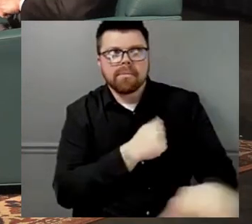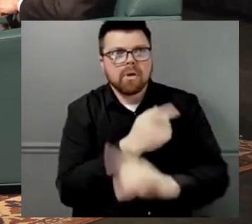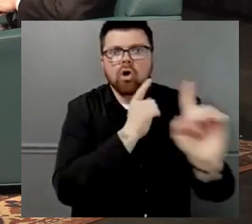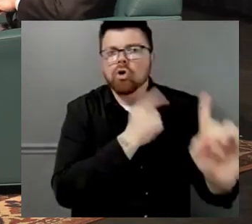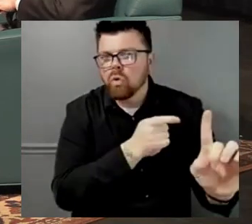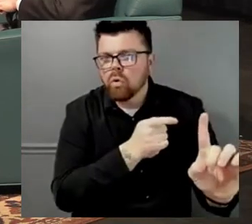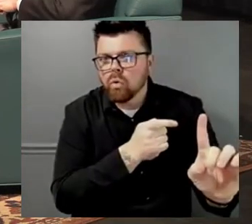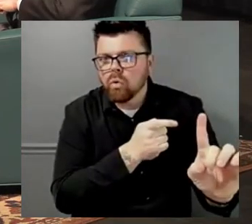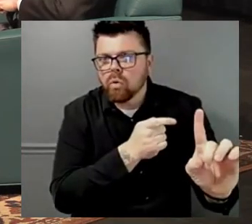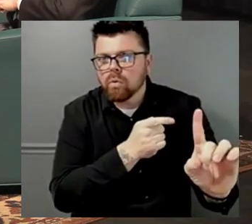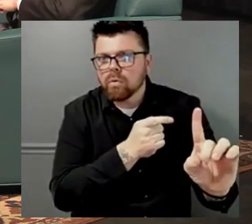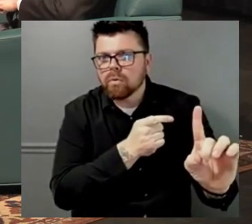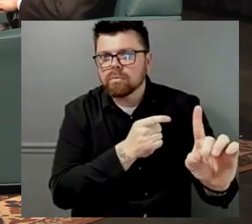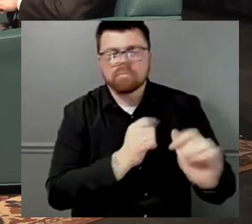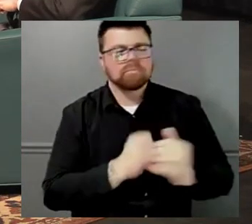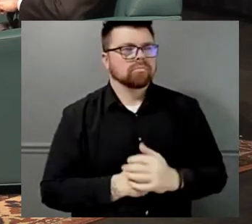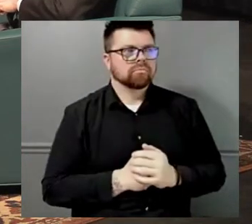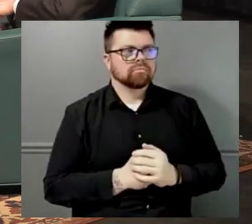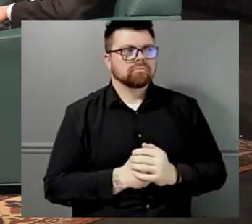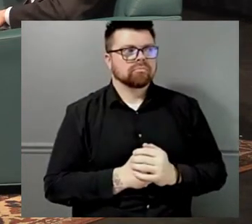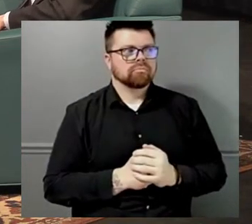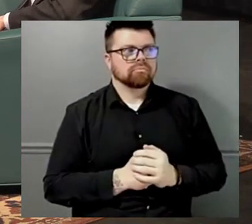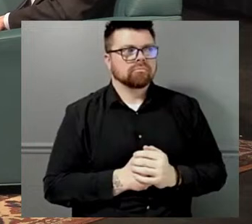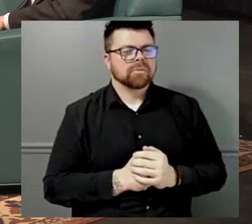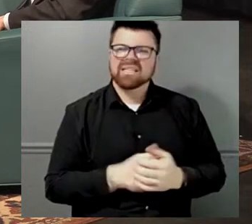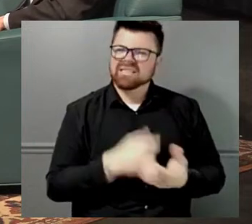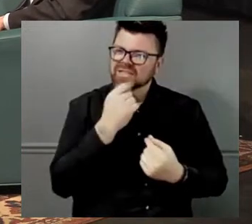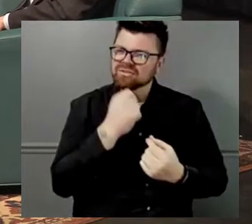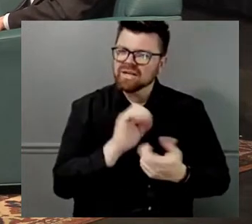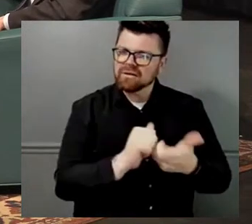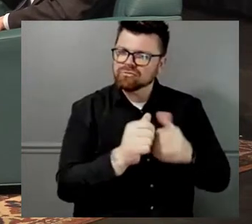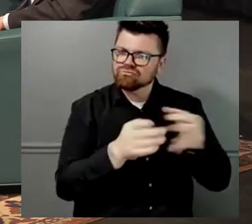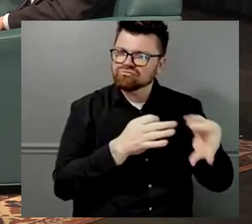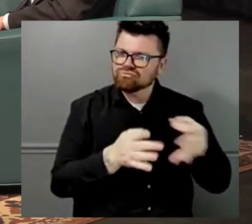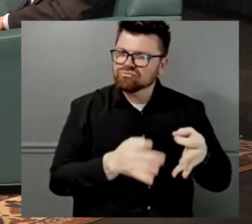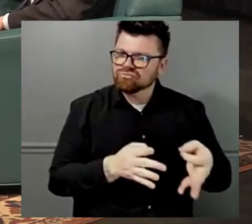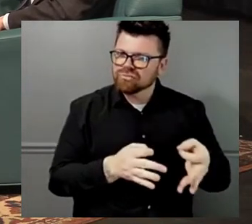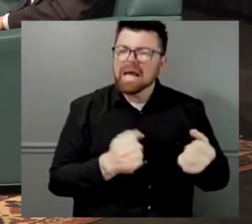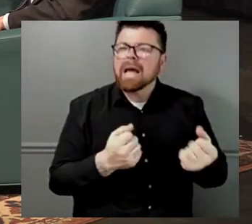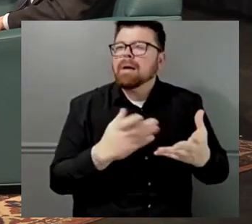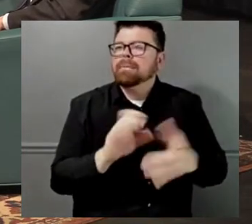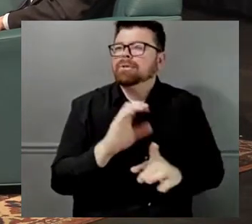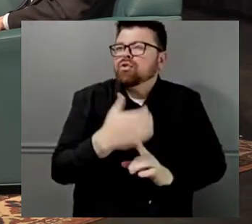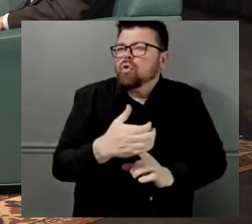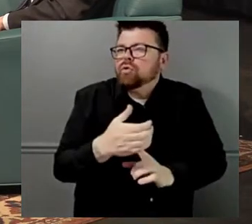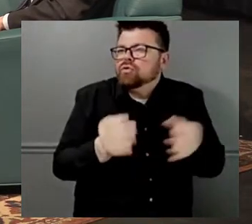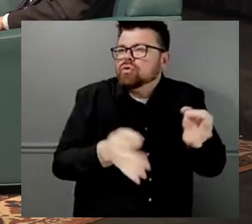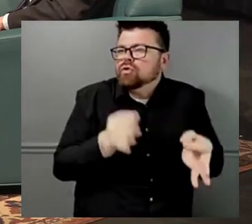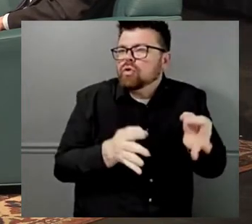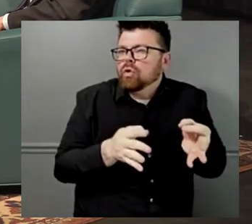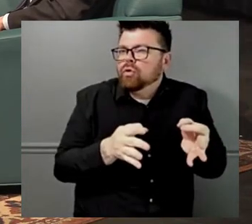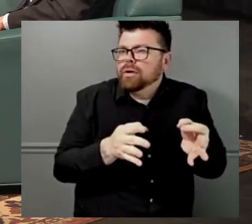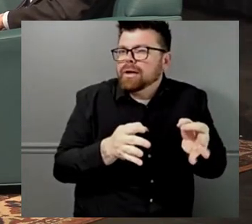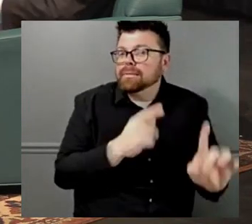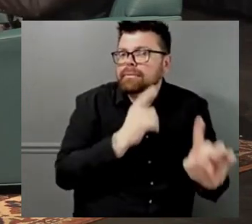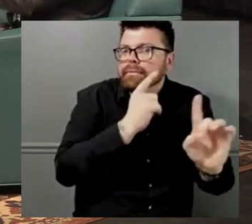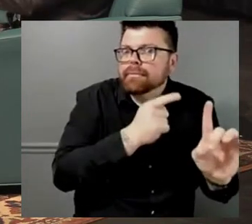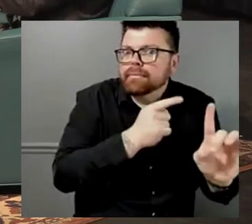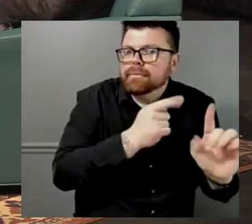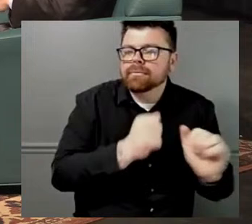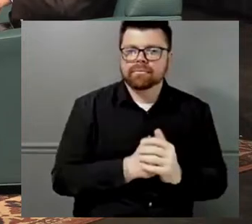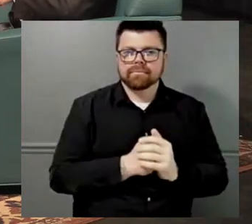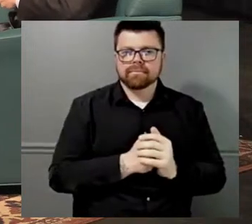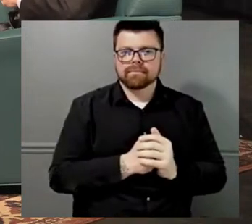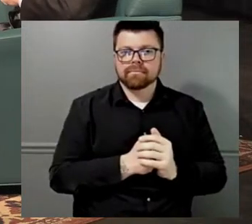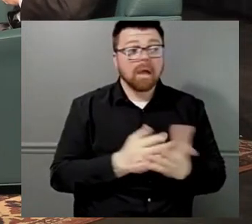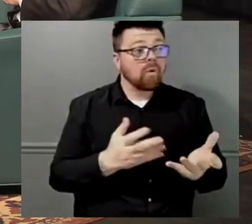most striking about what you're describing here is how much of the culture of the court is on purpose. And I'd like you both